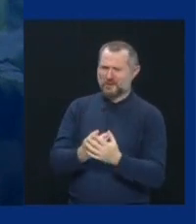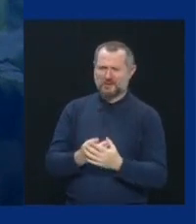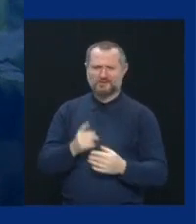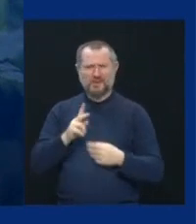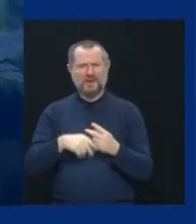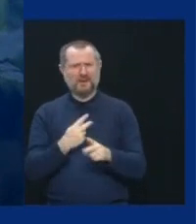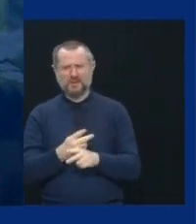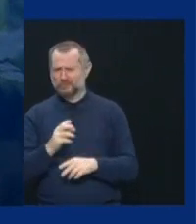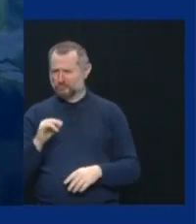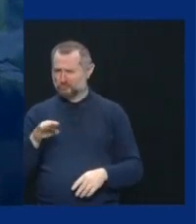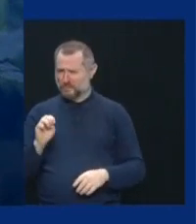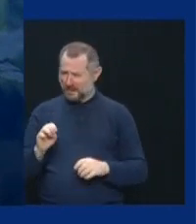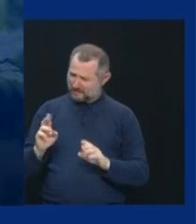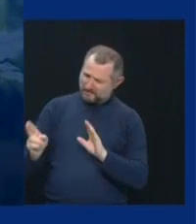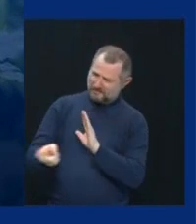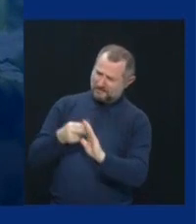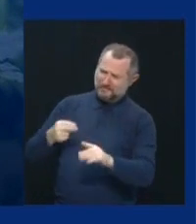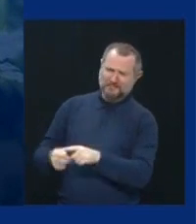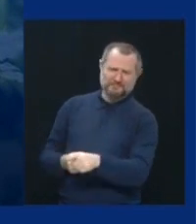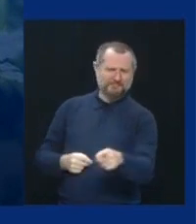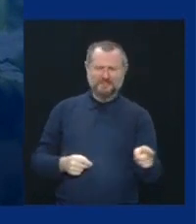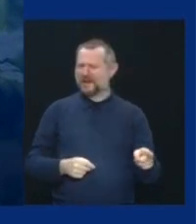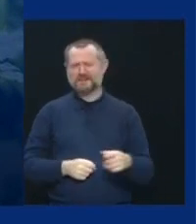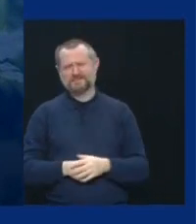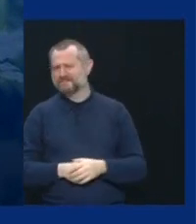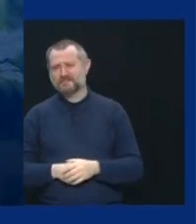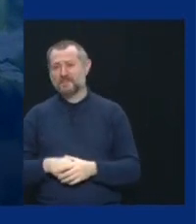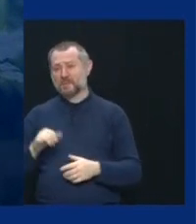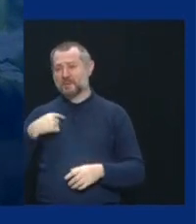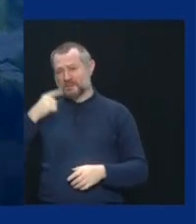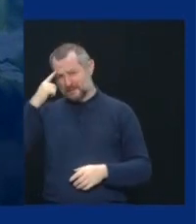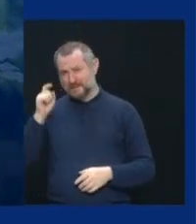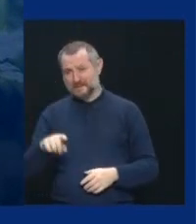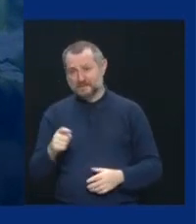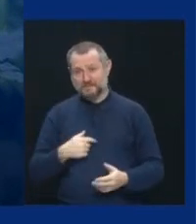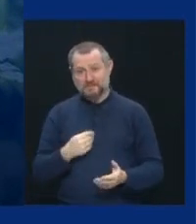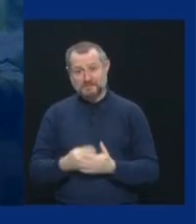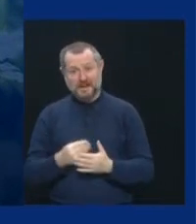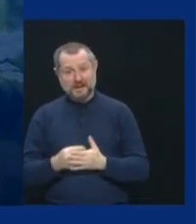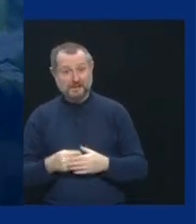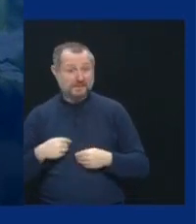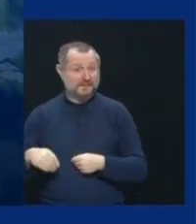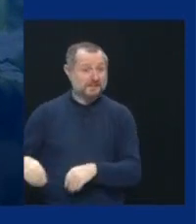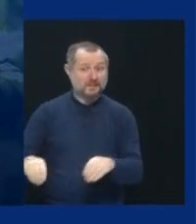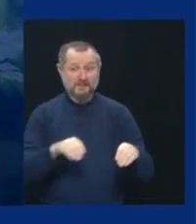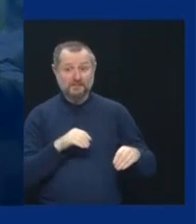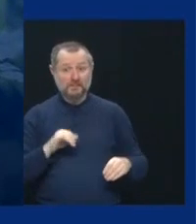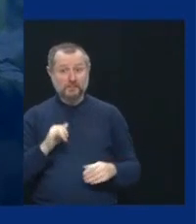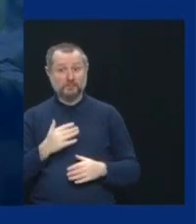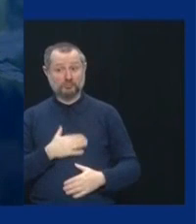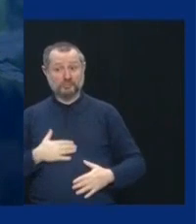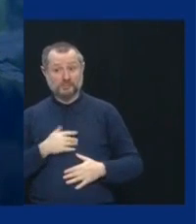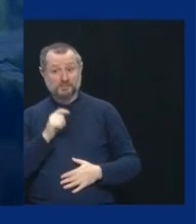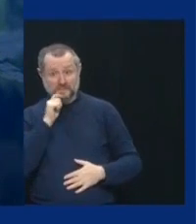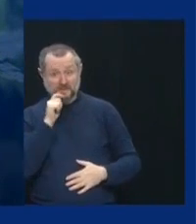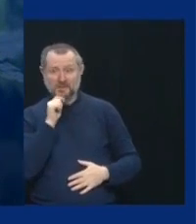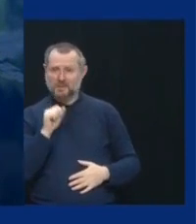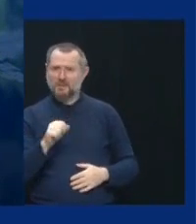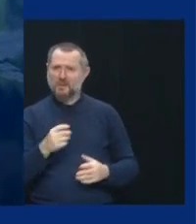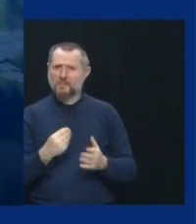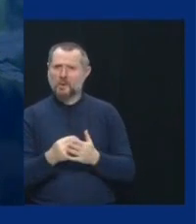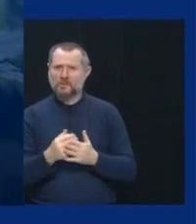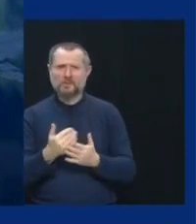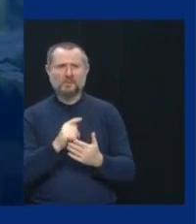a record on. We also need the revenue from legalizing recreational cannabis.